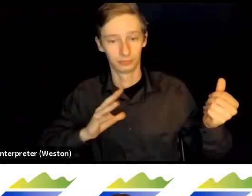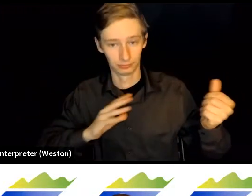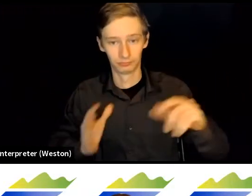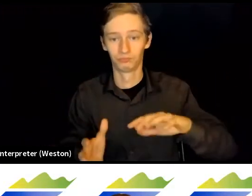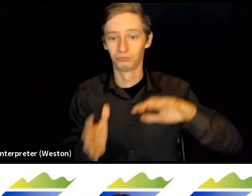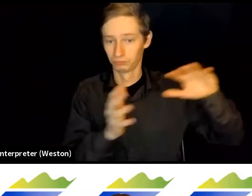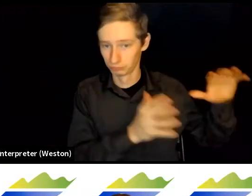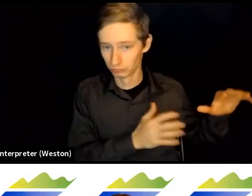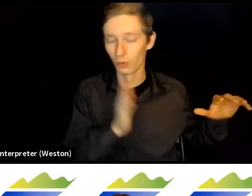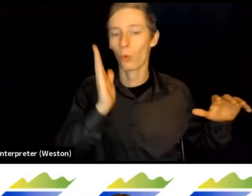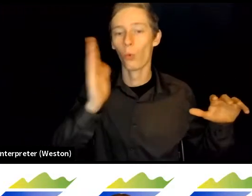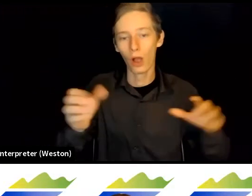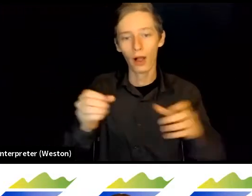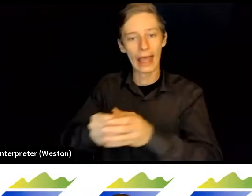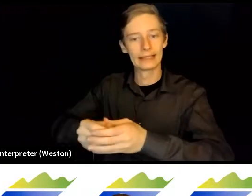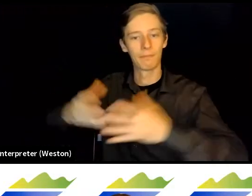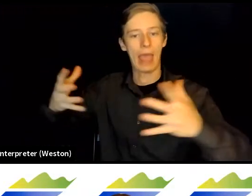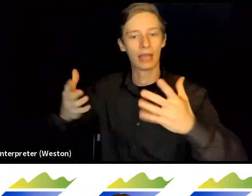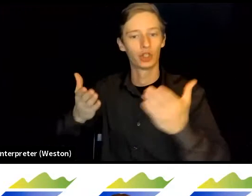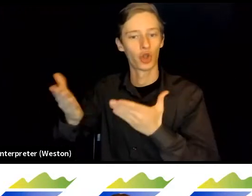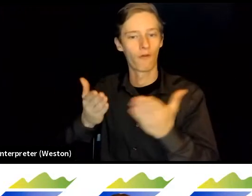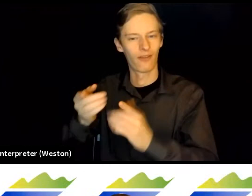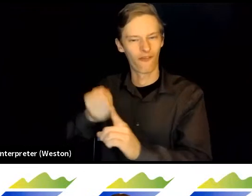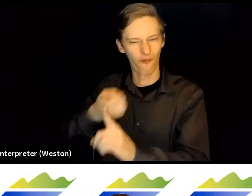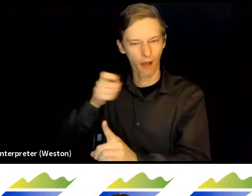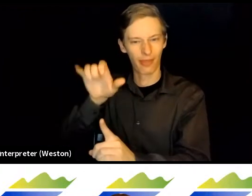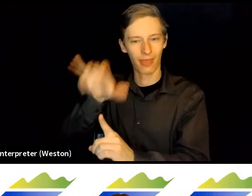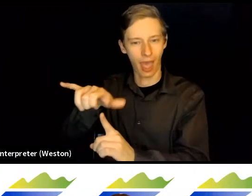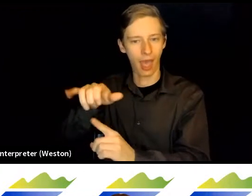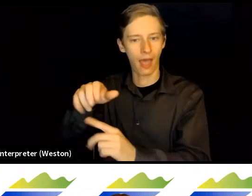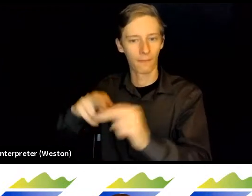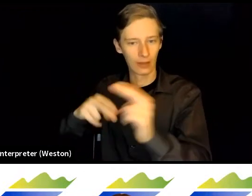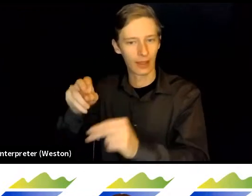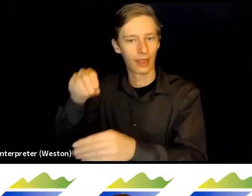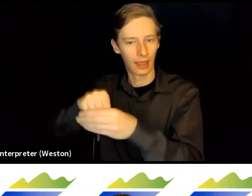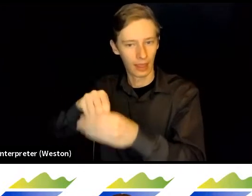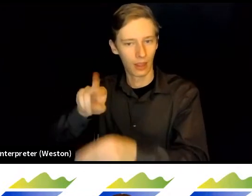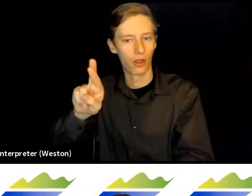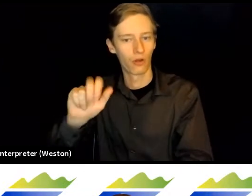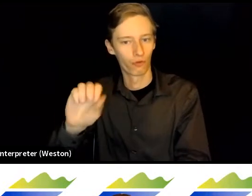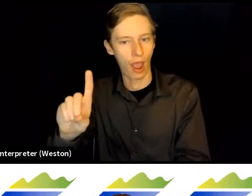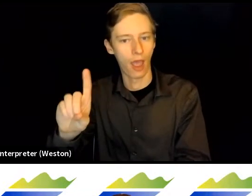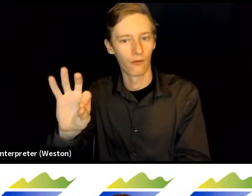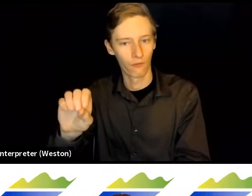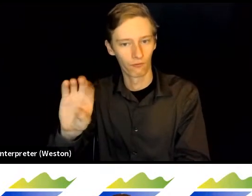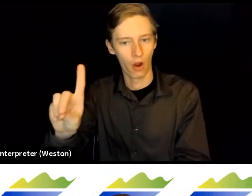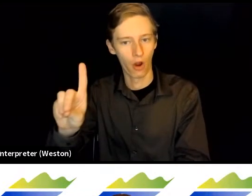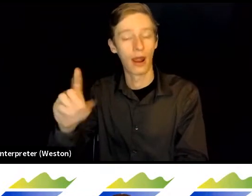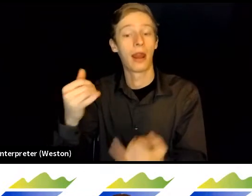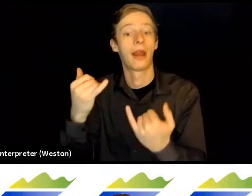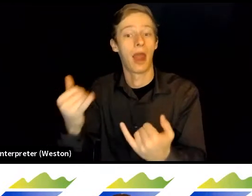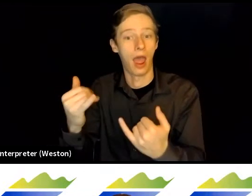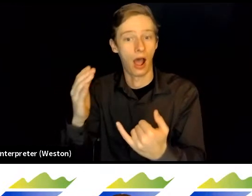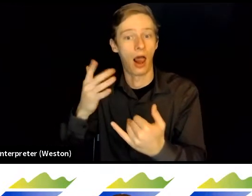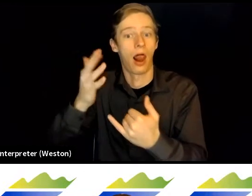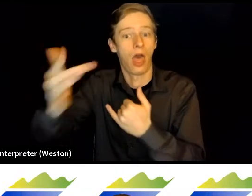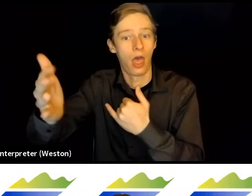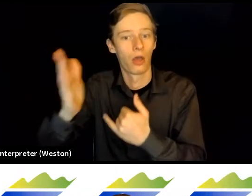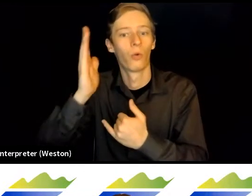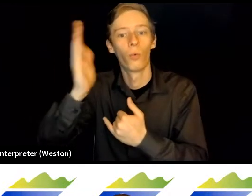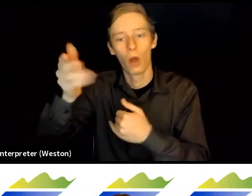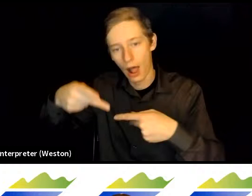of that facility in Radford to allow individuals and family members to actually seek services there